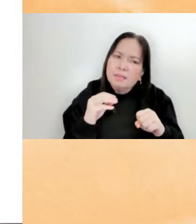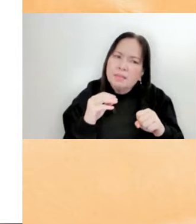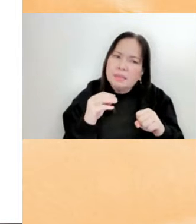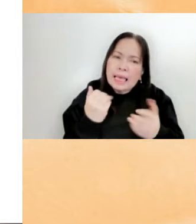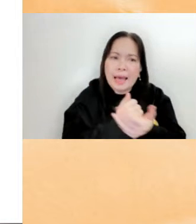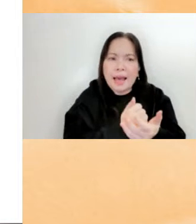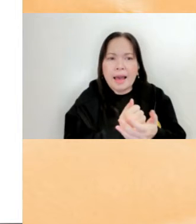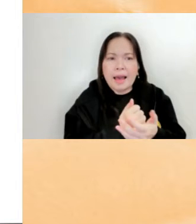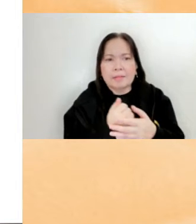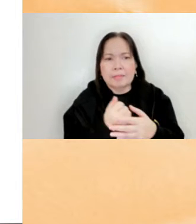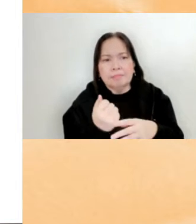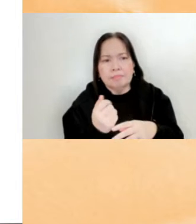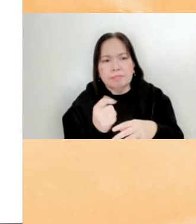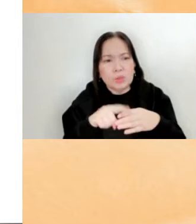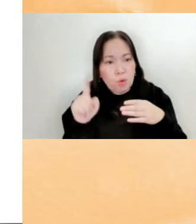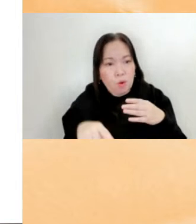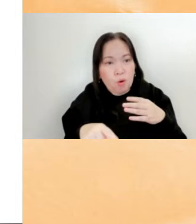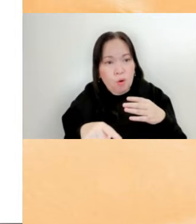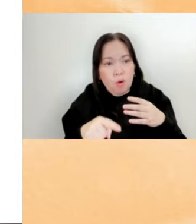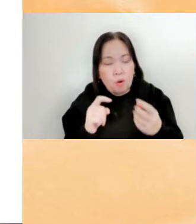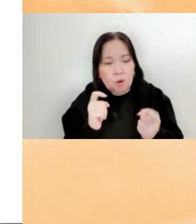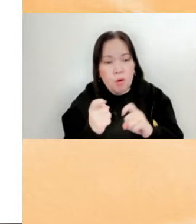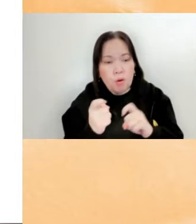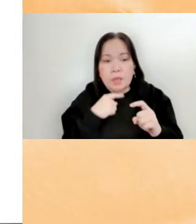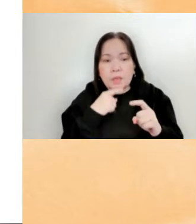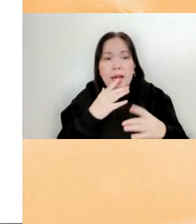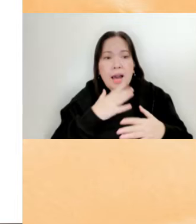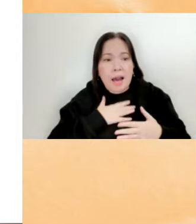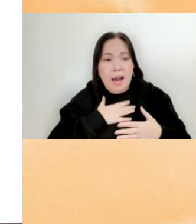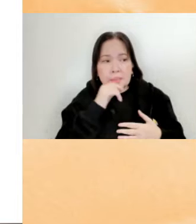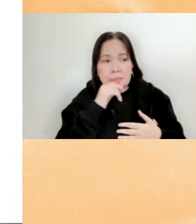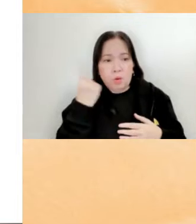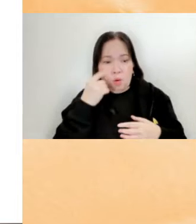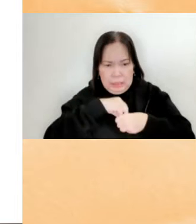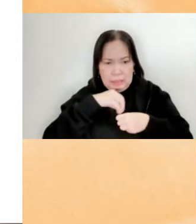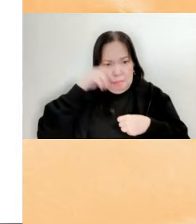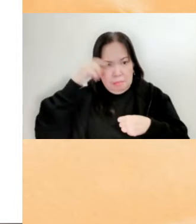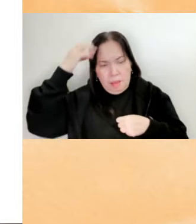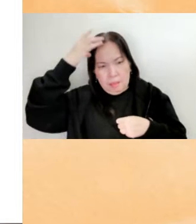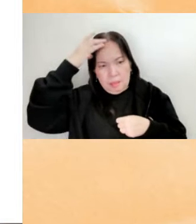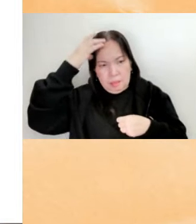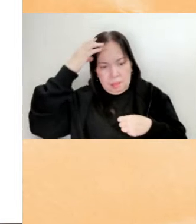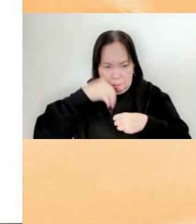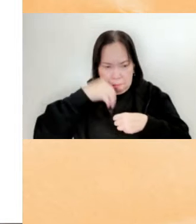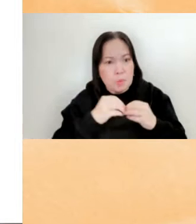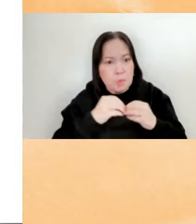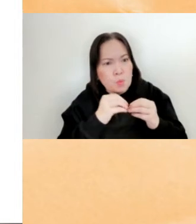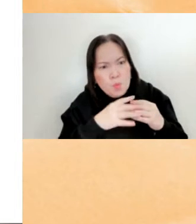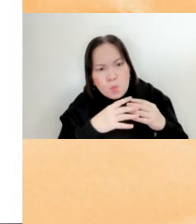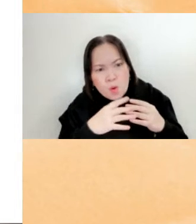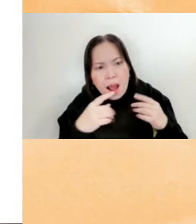itself. Common sense tells us that happiness goes beyond the neurons and neurotransmitters.